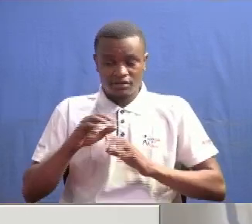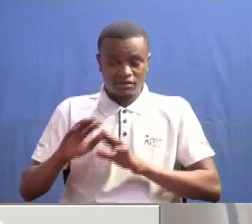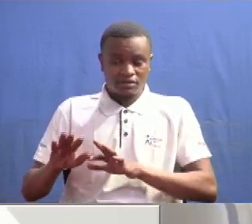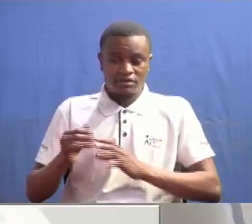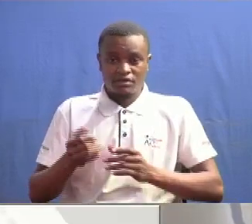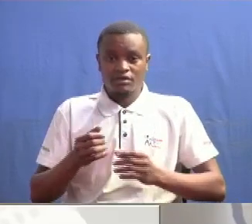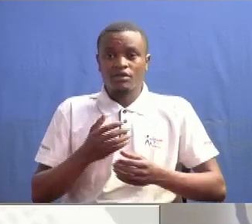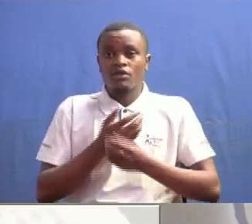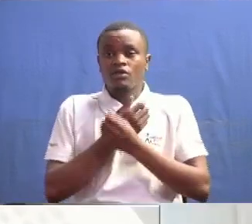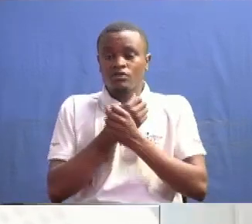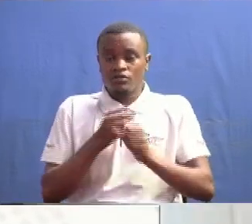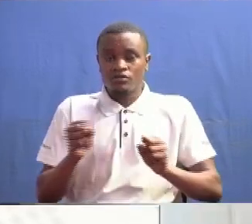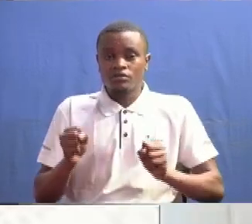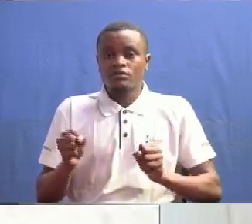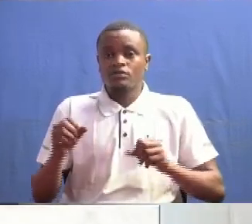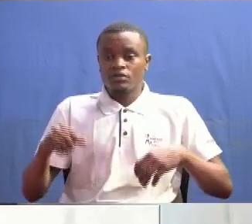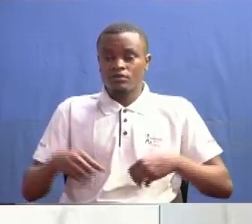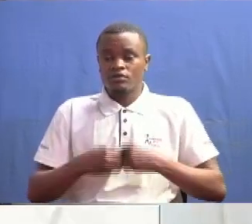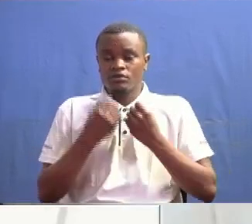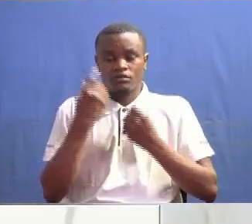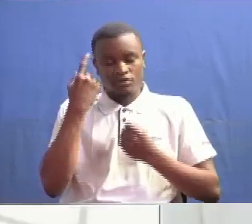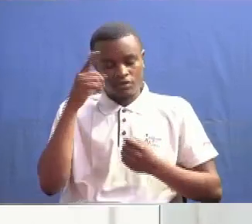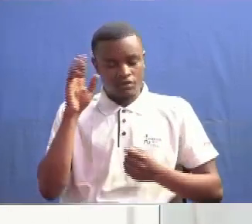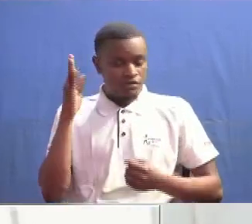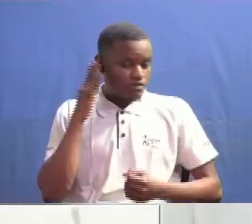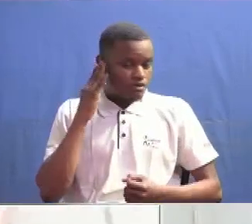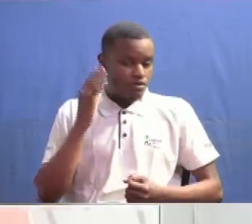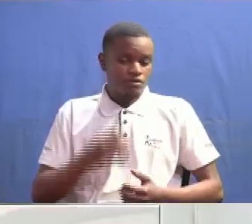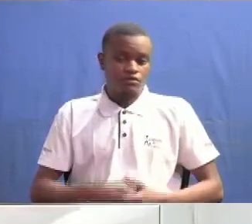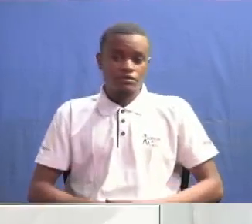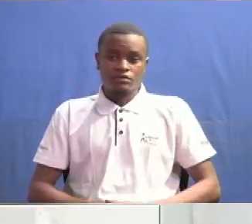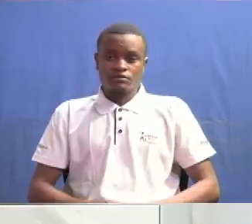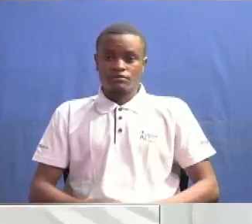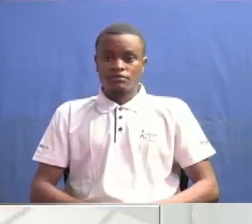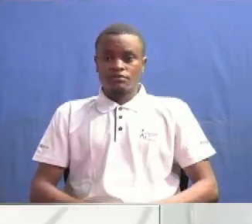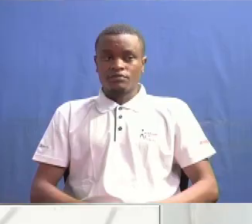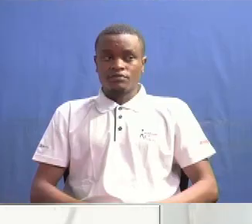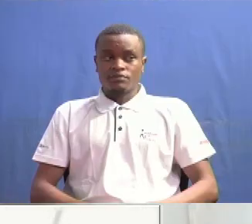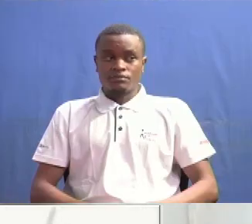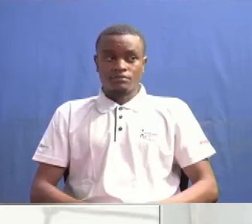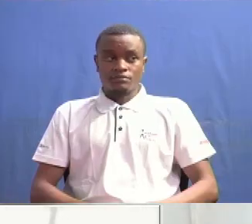most prevalent causes of hearing loss. Yvonne Kemuma, KUTV.